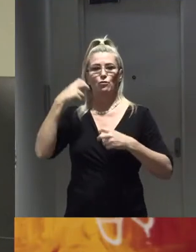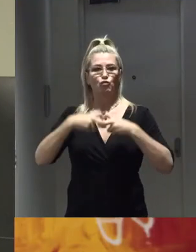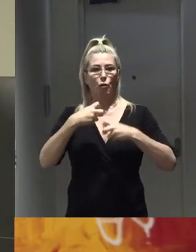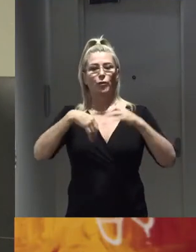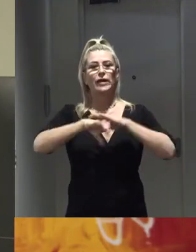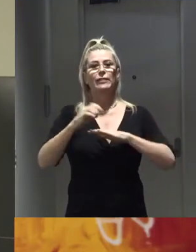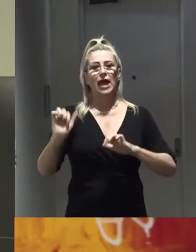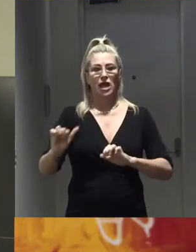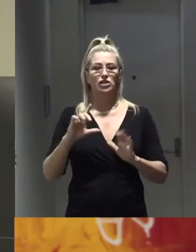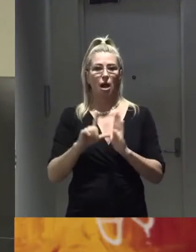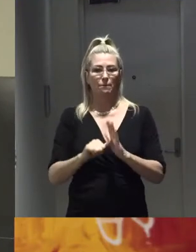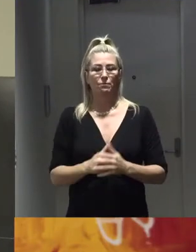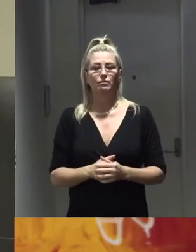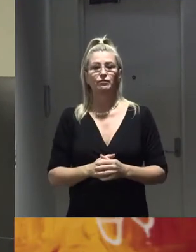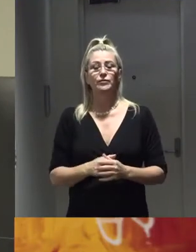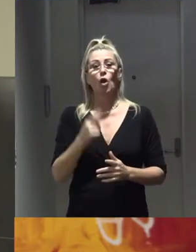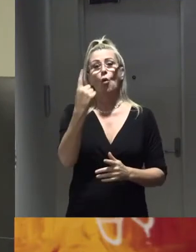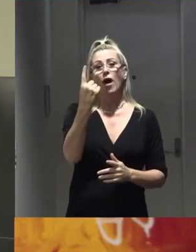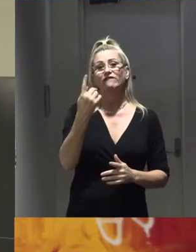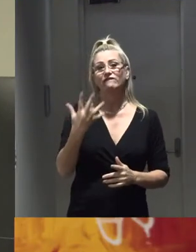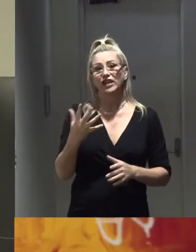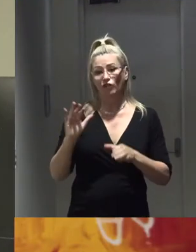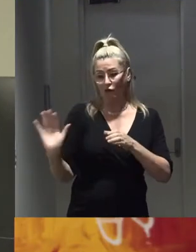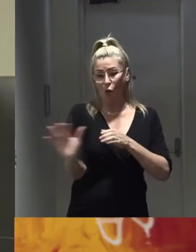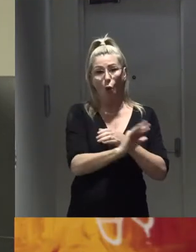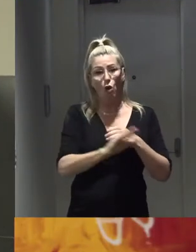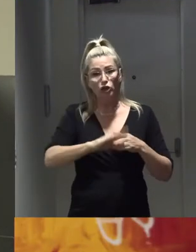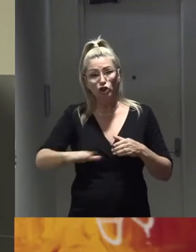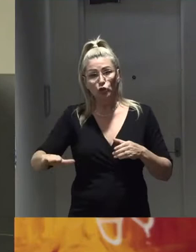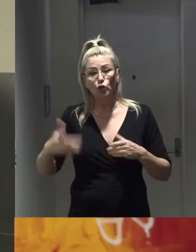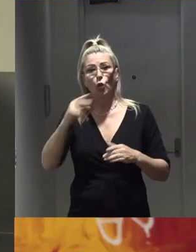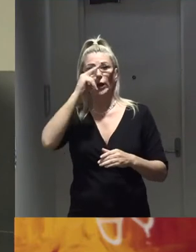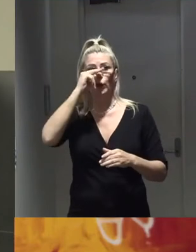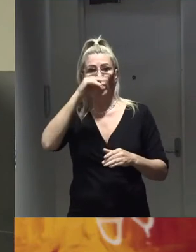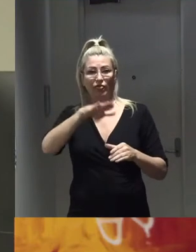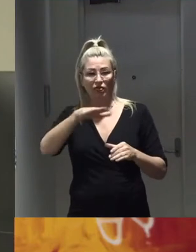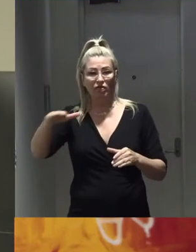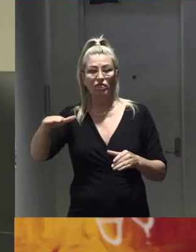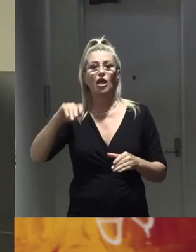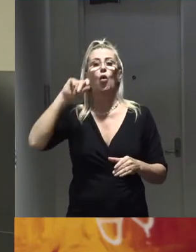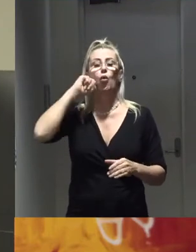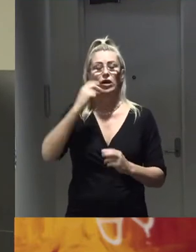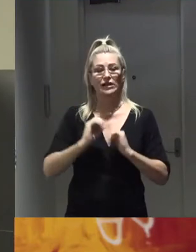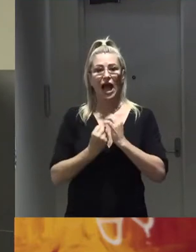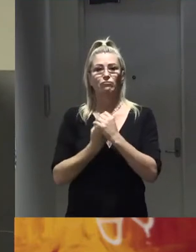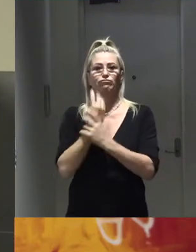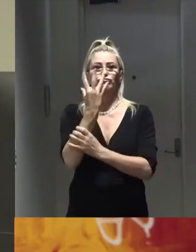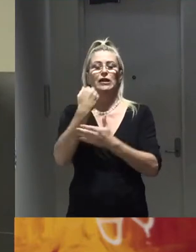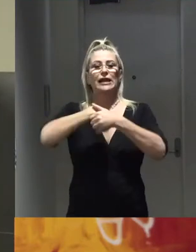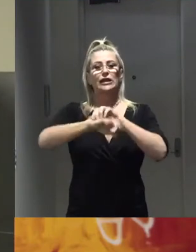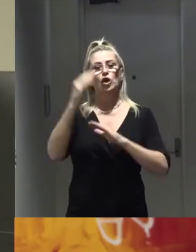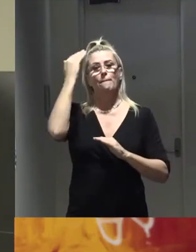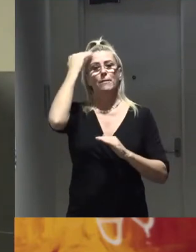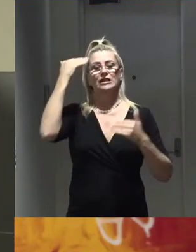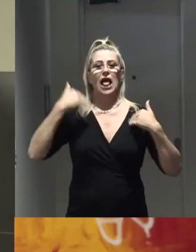lifetime. And one-fifth of all children and adolescents are at risk of developing serious mental health